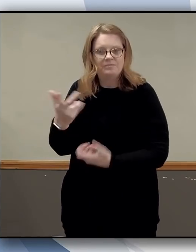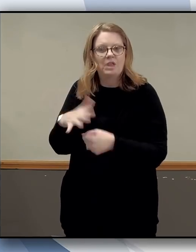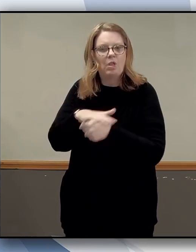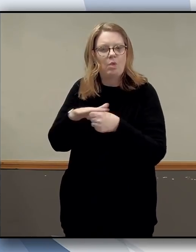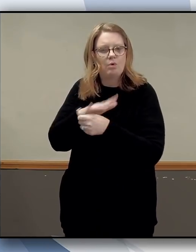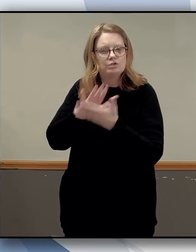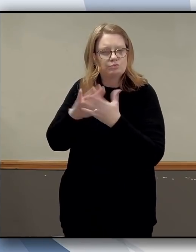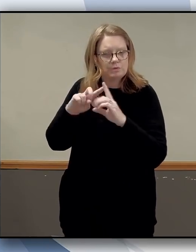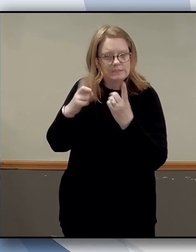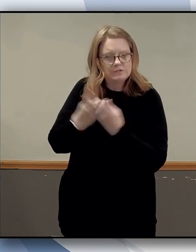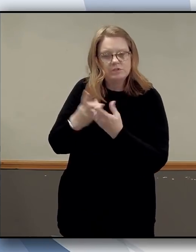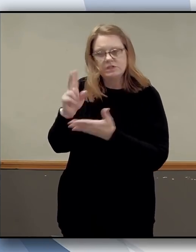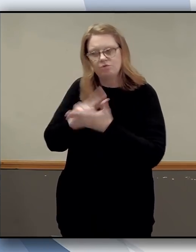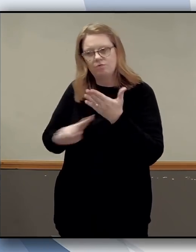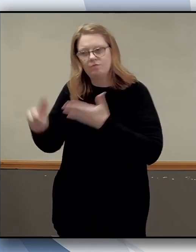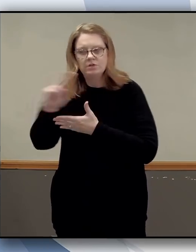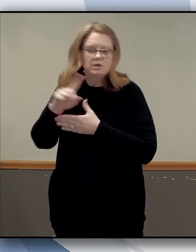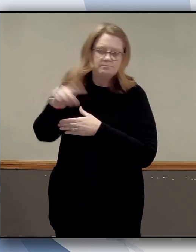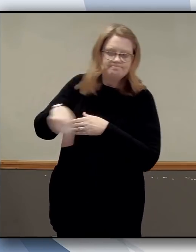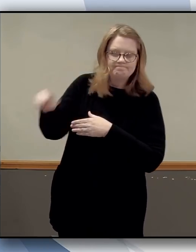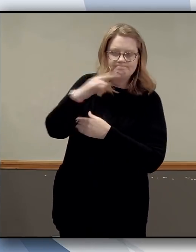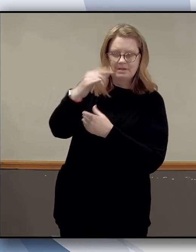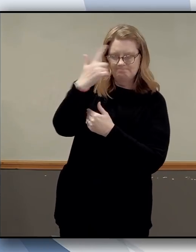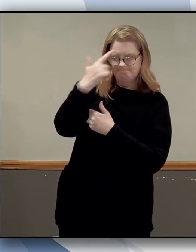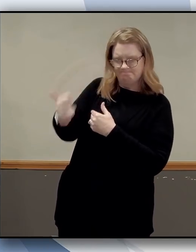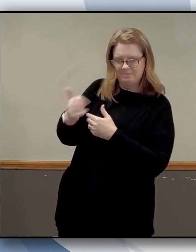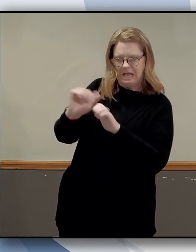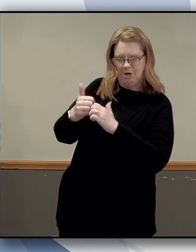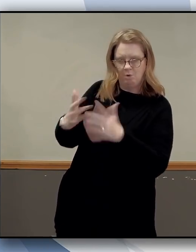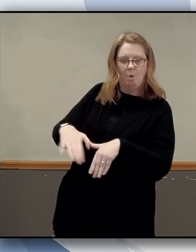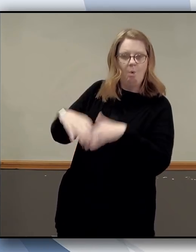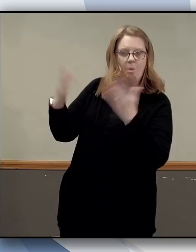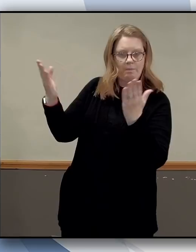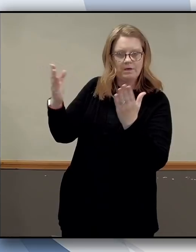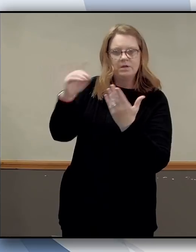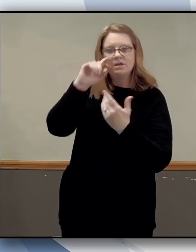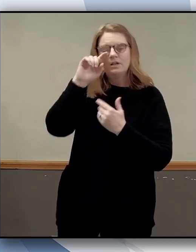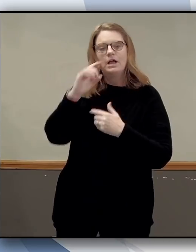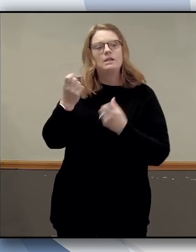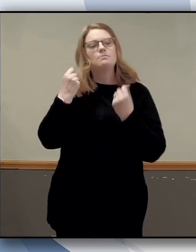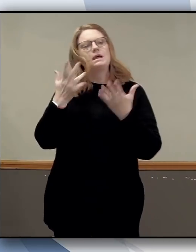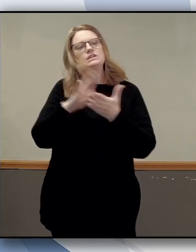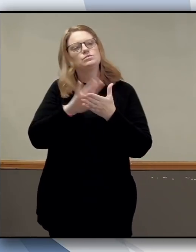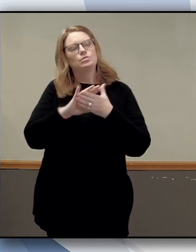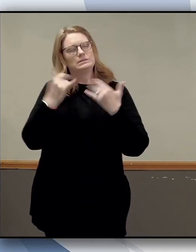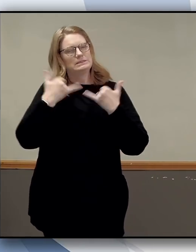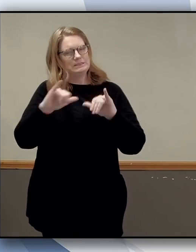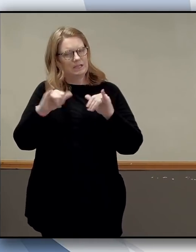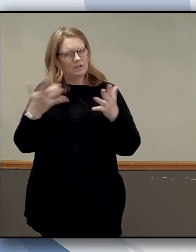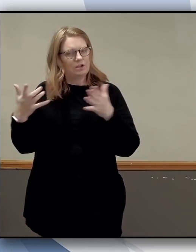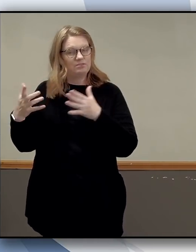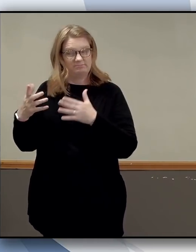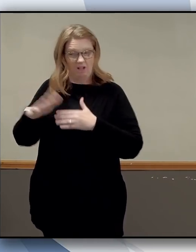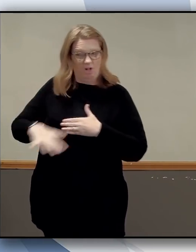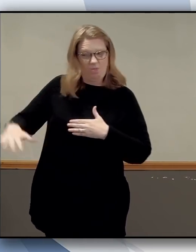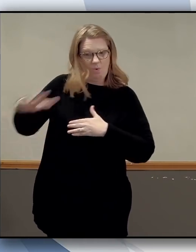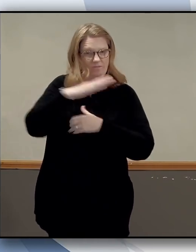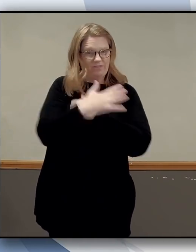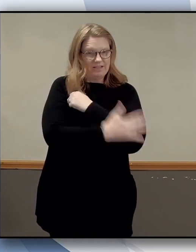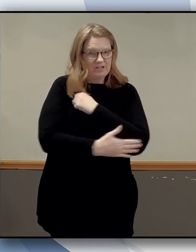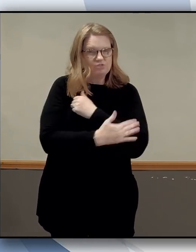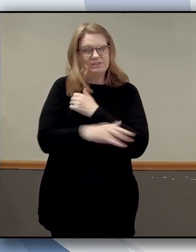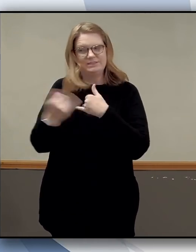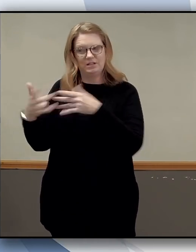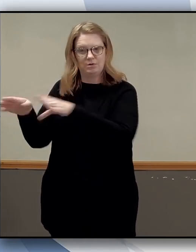universities to safely reopen for in-person learning when many schools still remain closed around the country. We improved